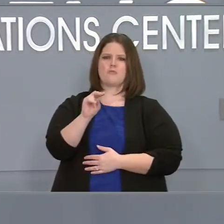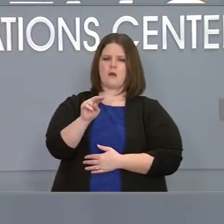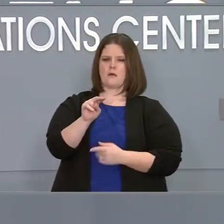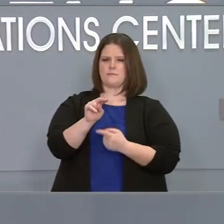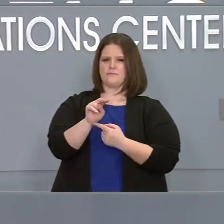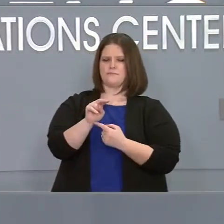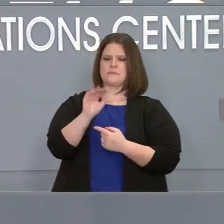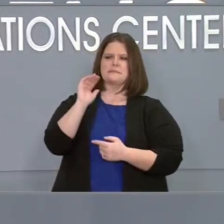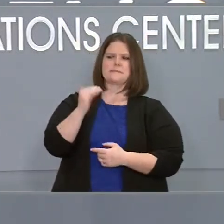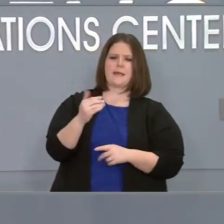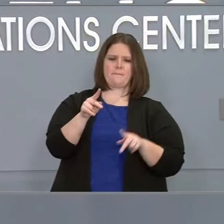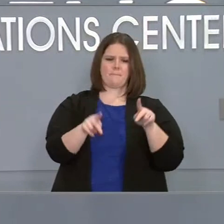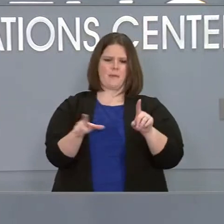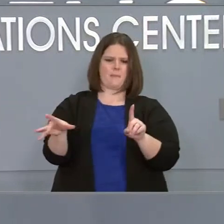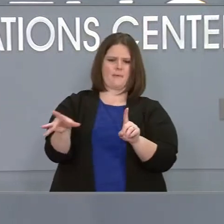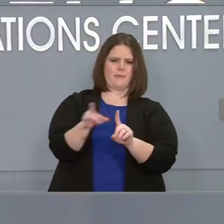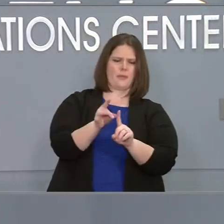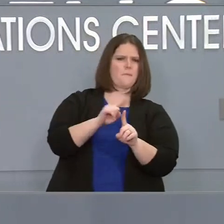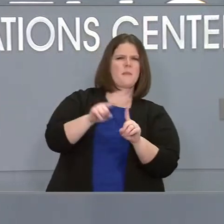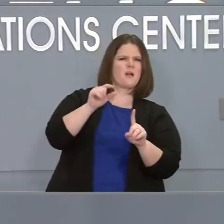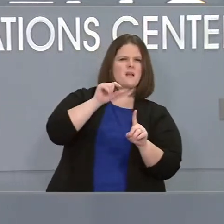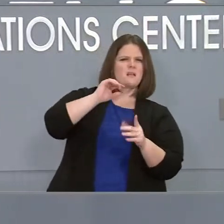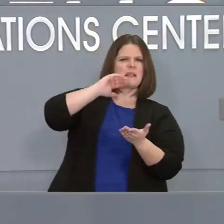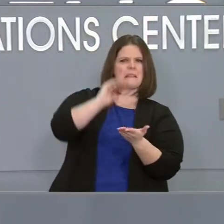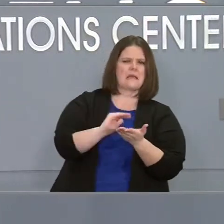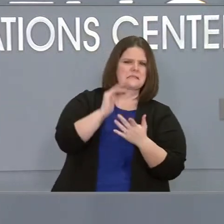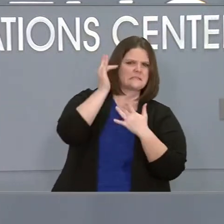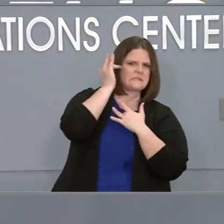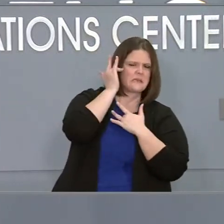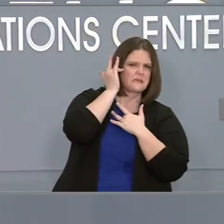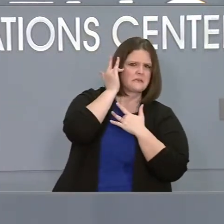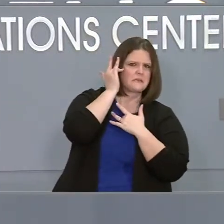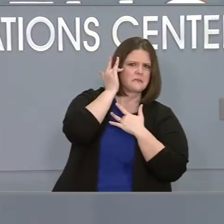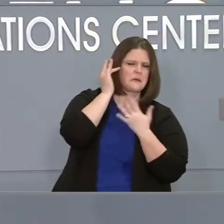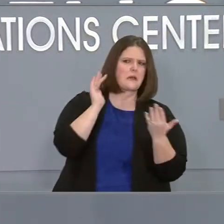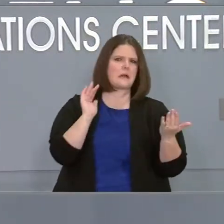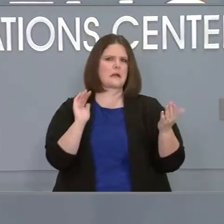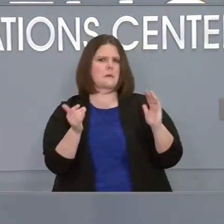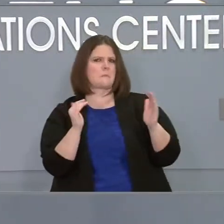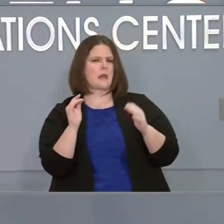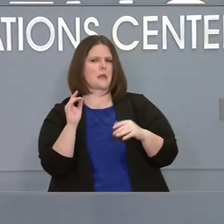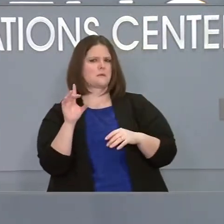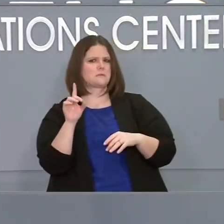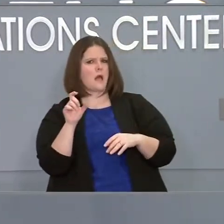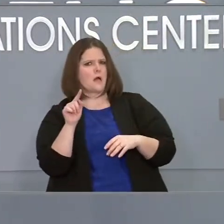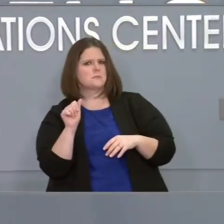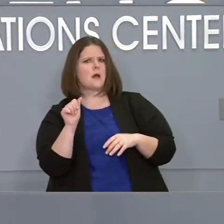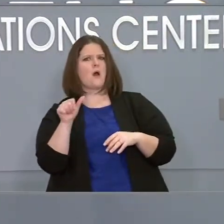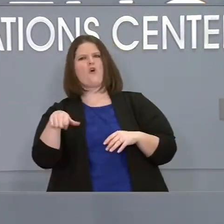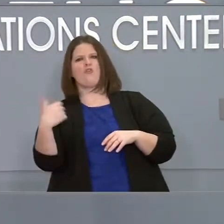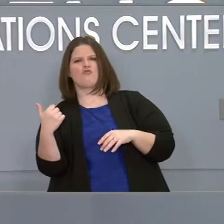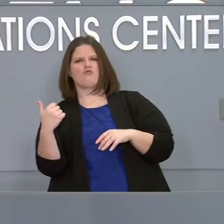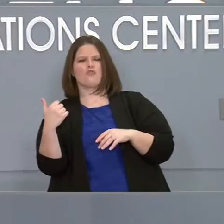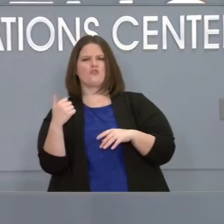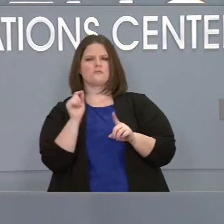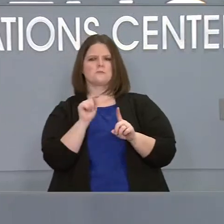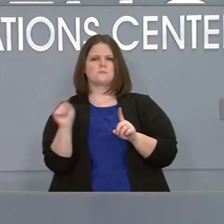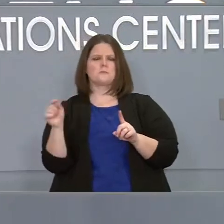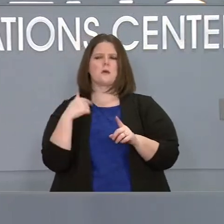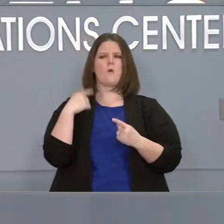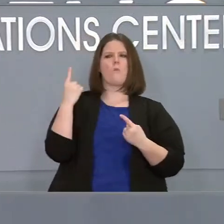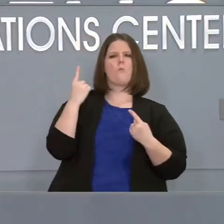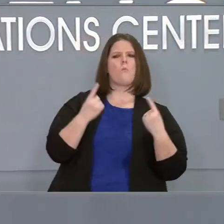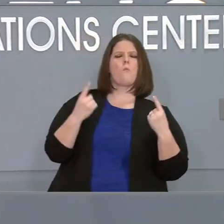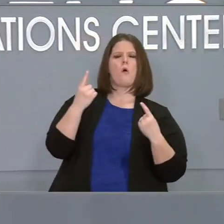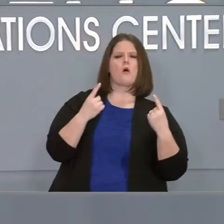are infected aren't getting as sick as people were with other variants. I'm wondering what the implications